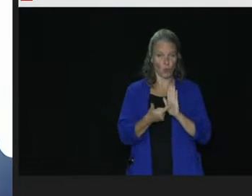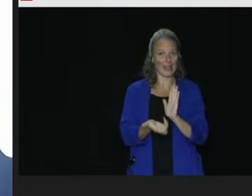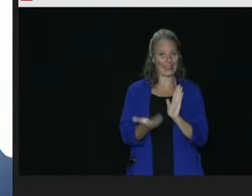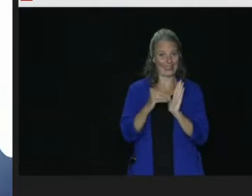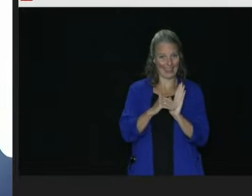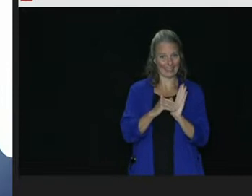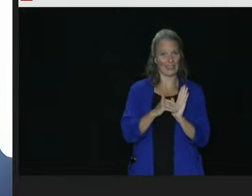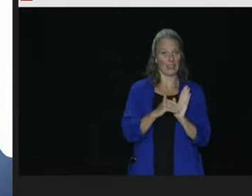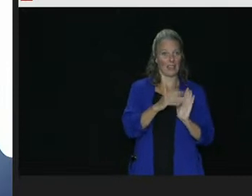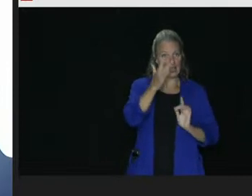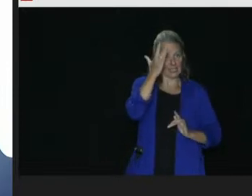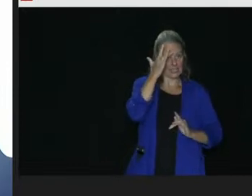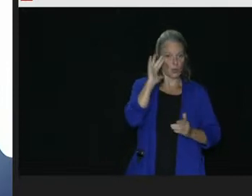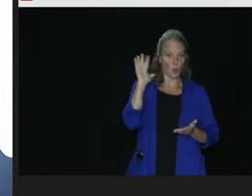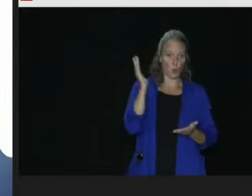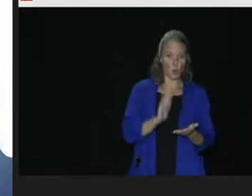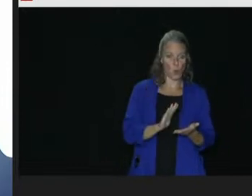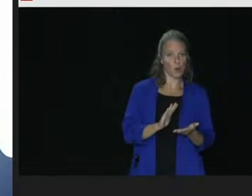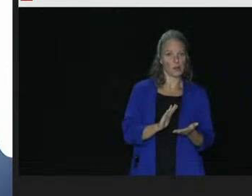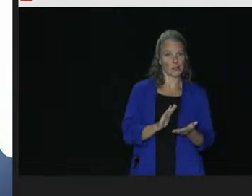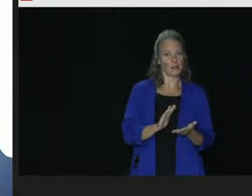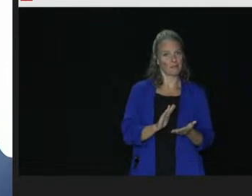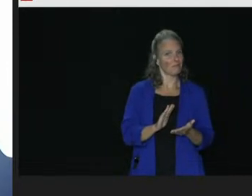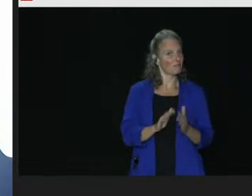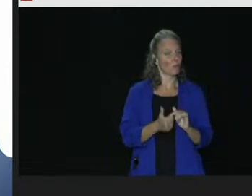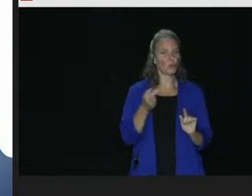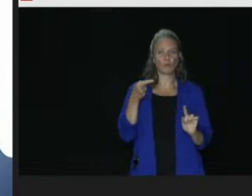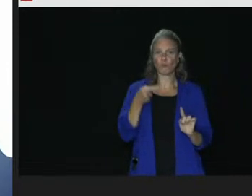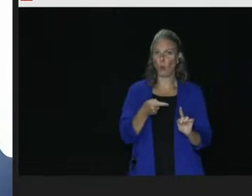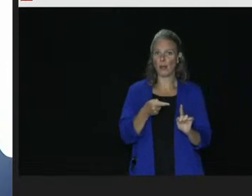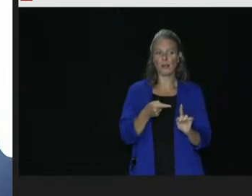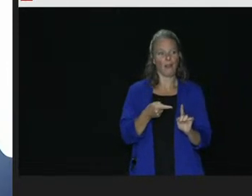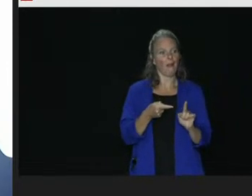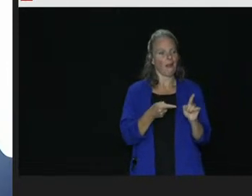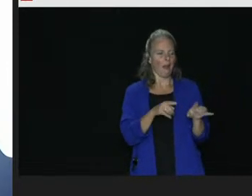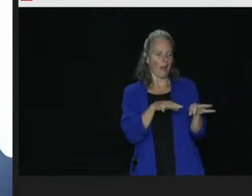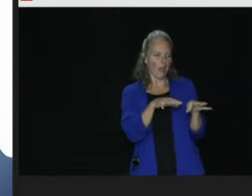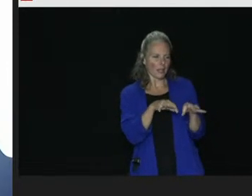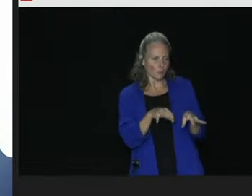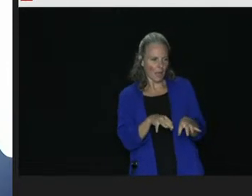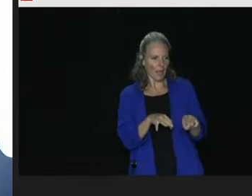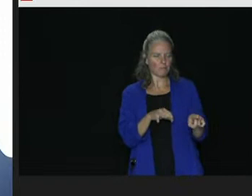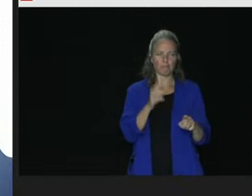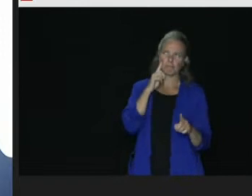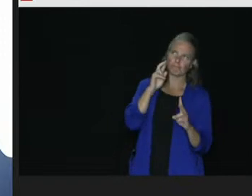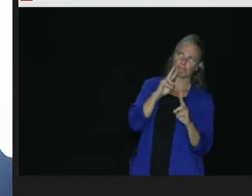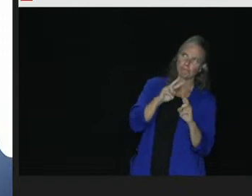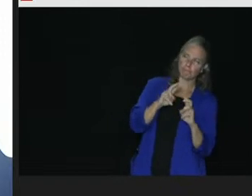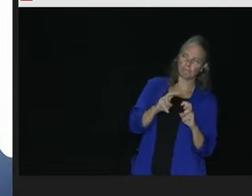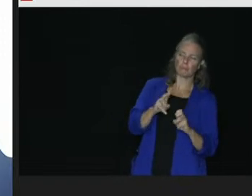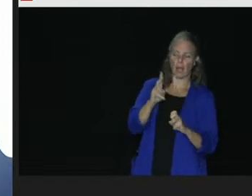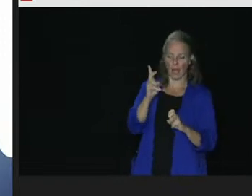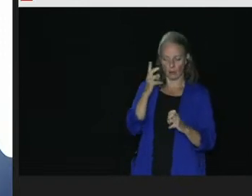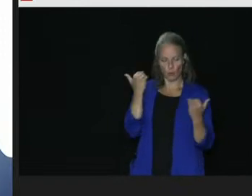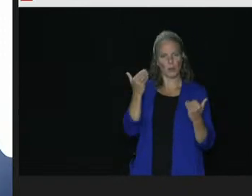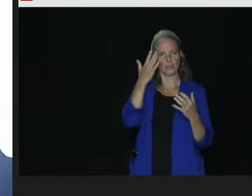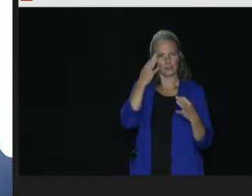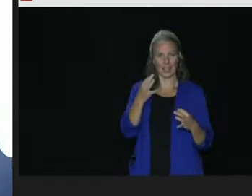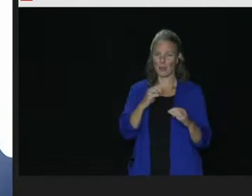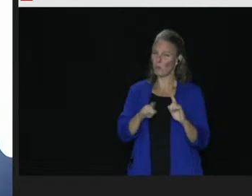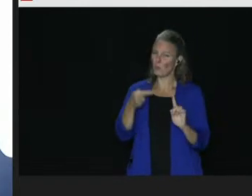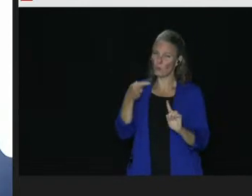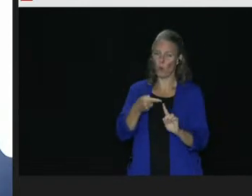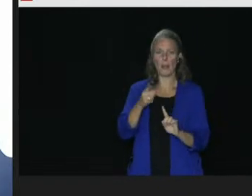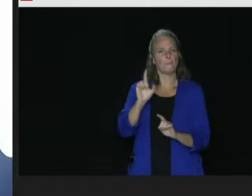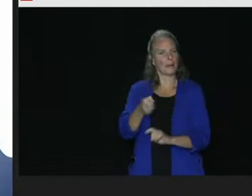to get vaccinated. Informed consent with whatever vaccine is offered. You can ask the questions, but at the end of the day, please get vaccinated.